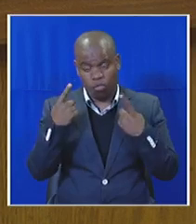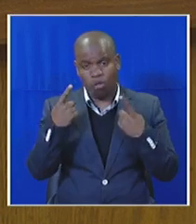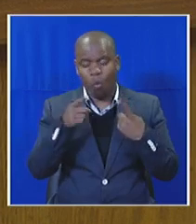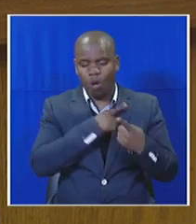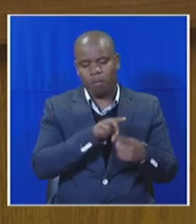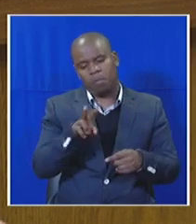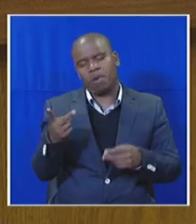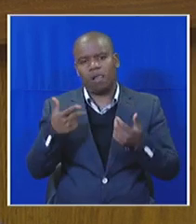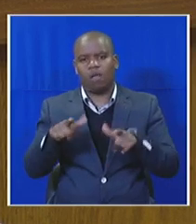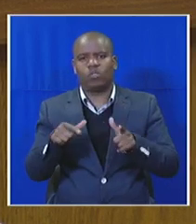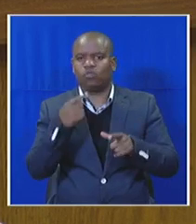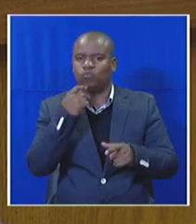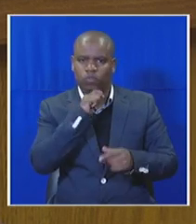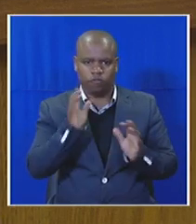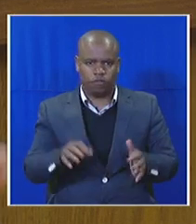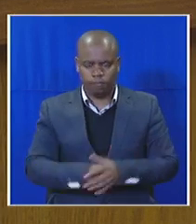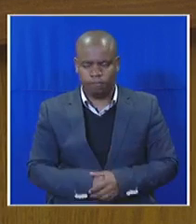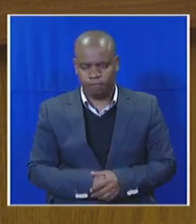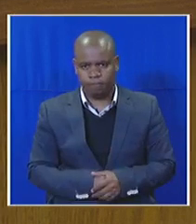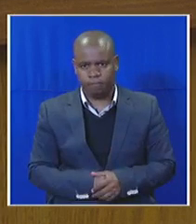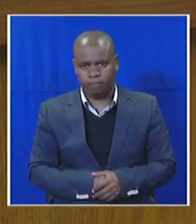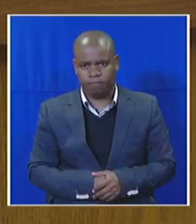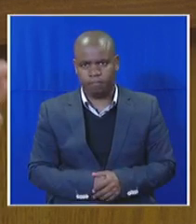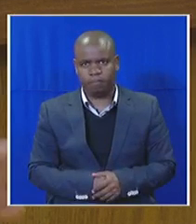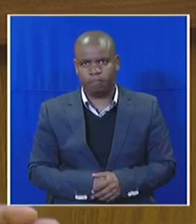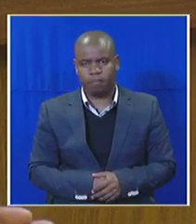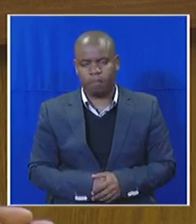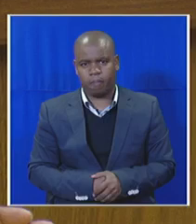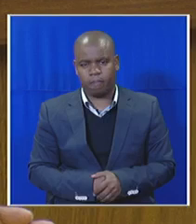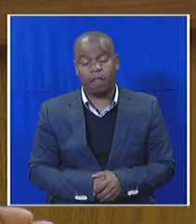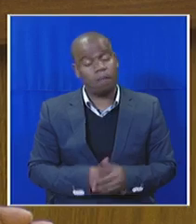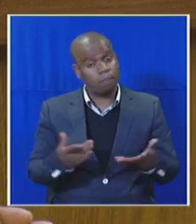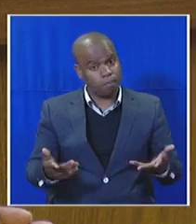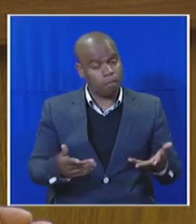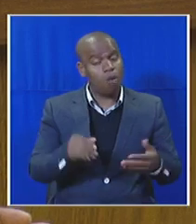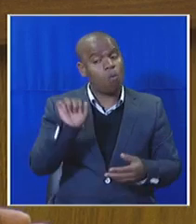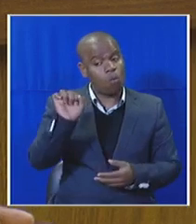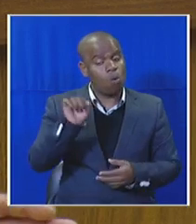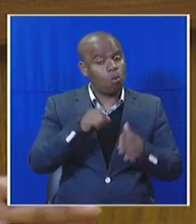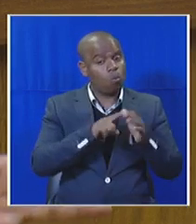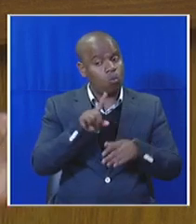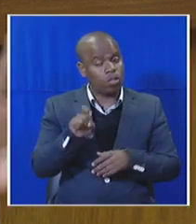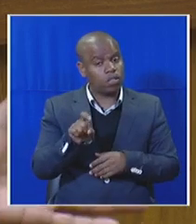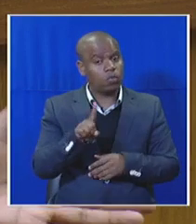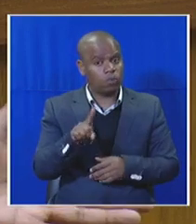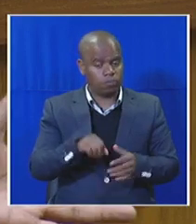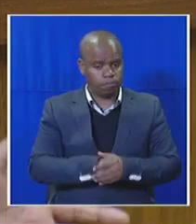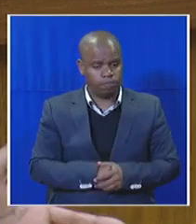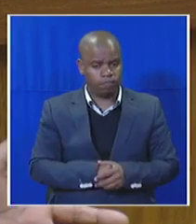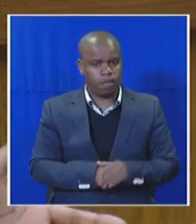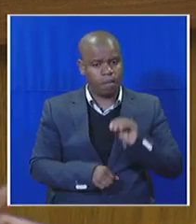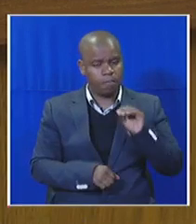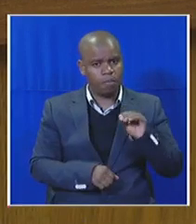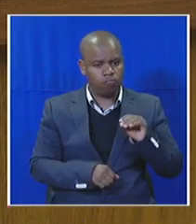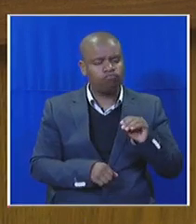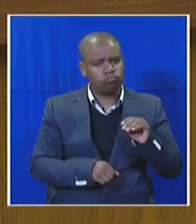I said and emphasized, because the question was, for an example, is there a difference of